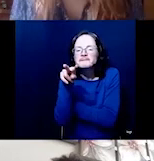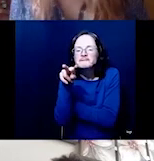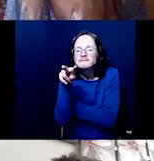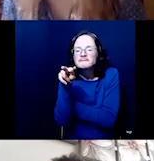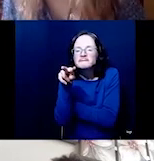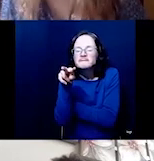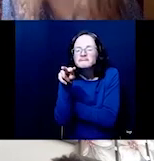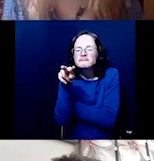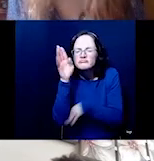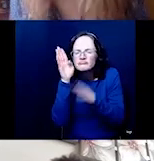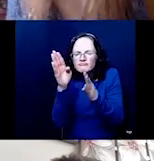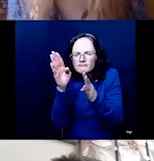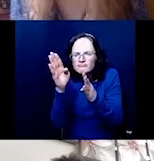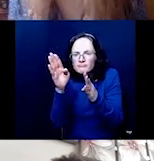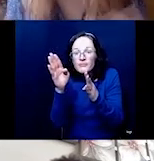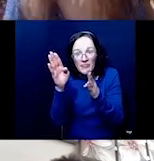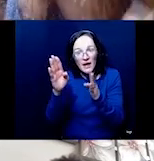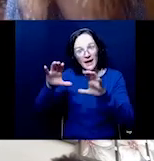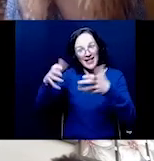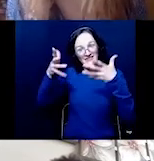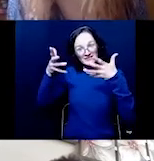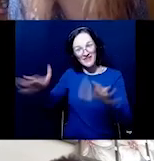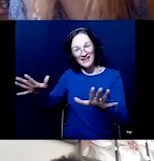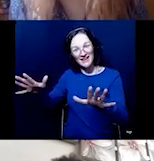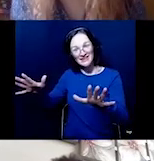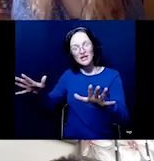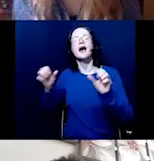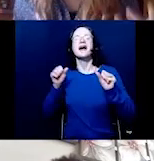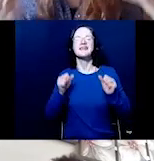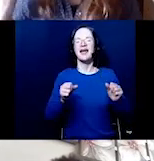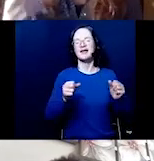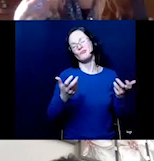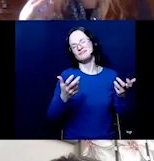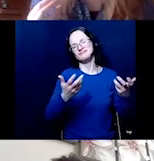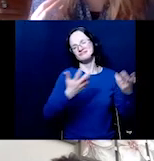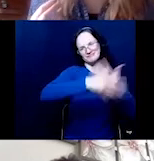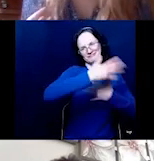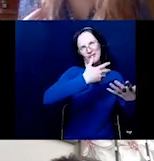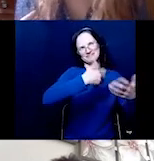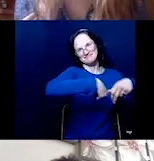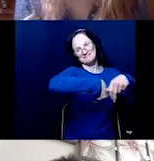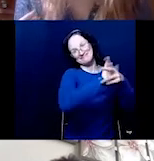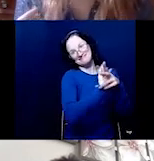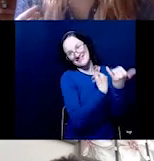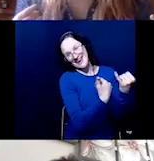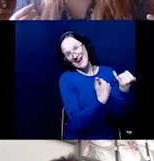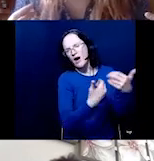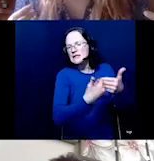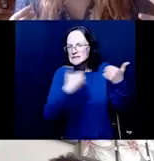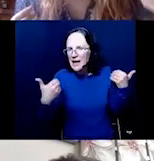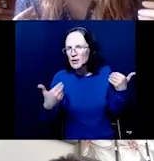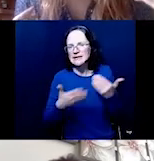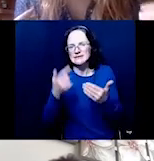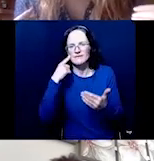I could socialize with other people on the internet, of course, because of our current situation. So I was very surprised of that. And you